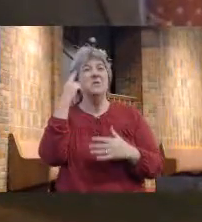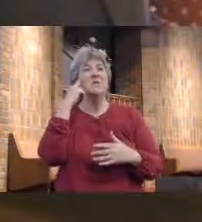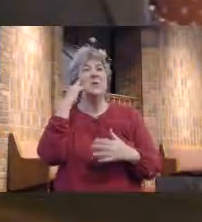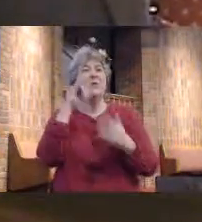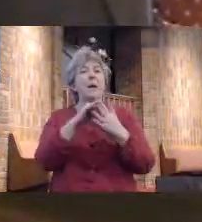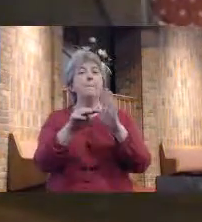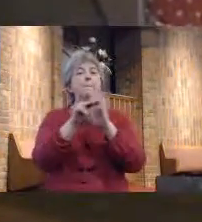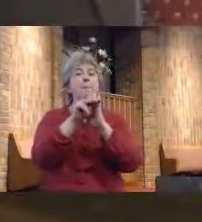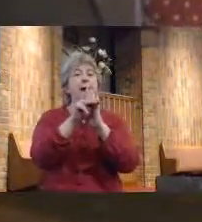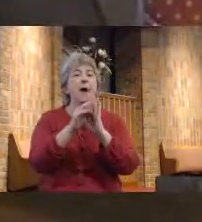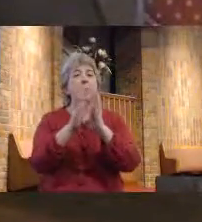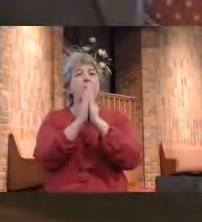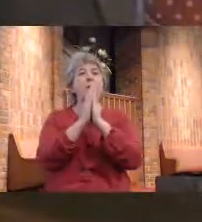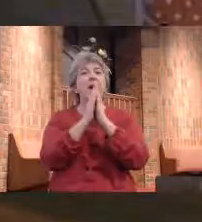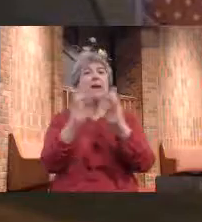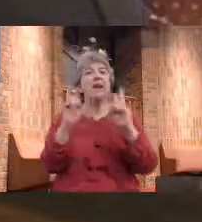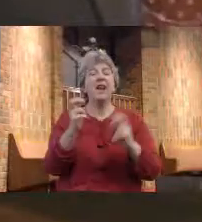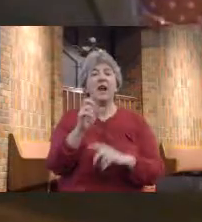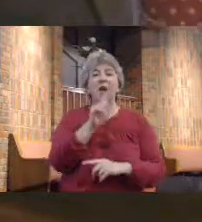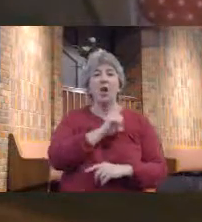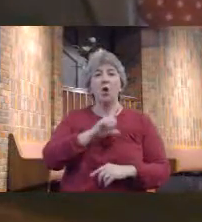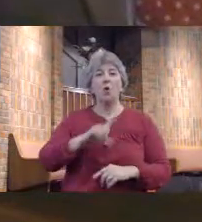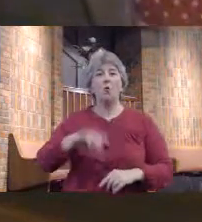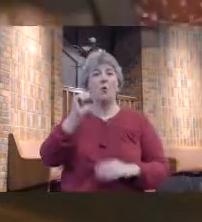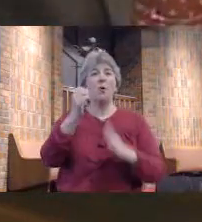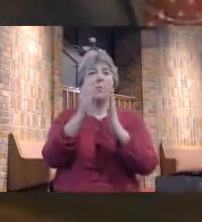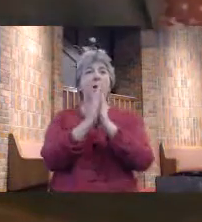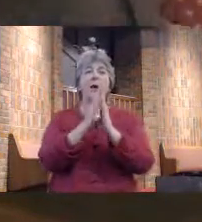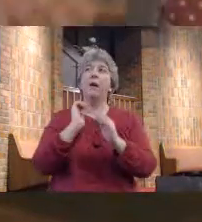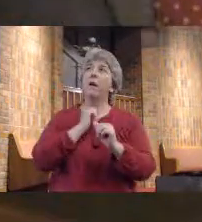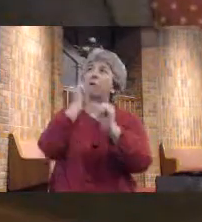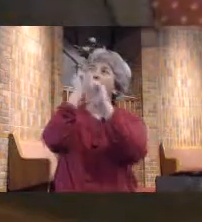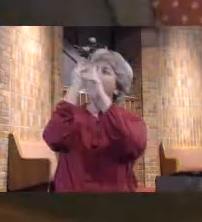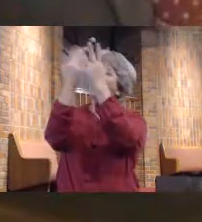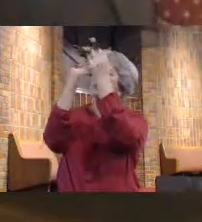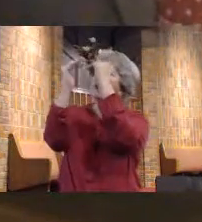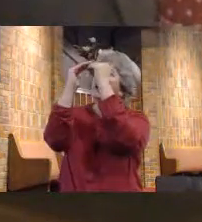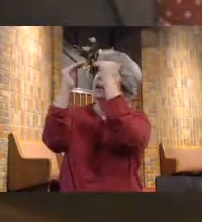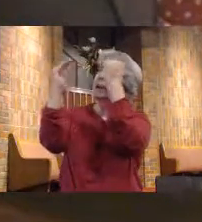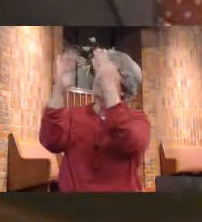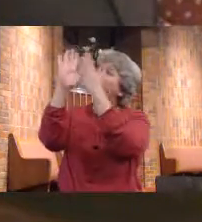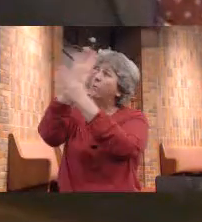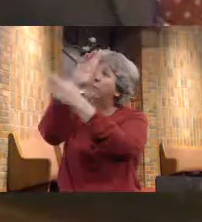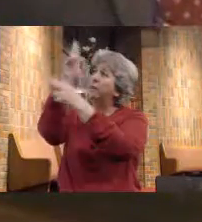prayer or the Lord's Prayer. Our Father who art in heaven, hallowed be thy name.